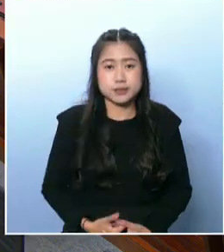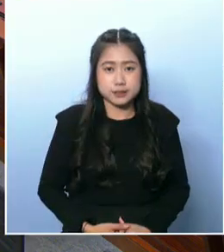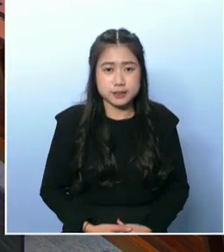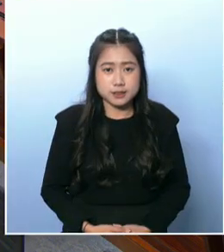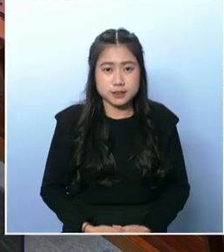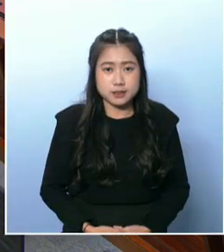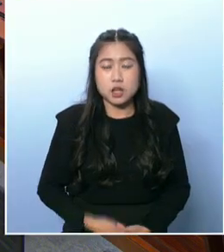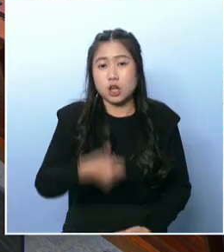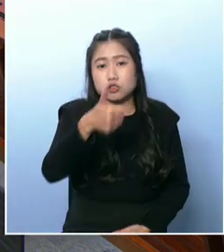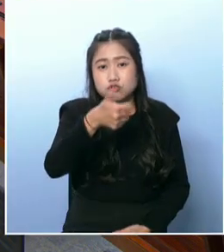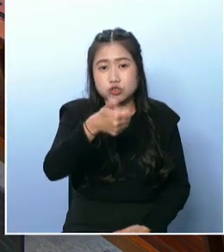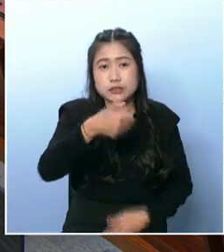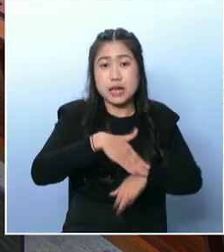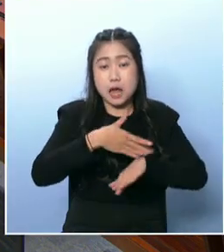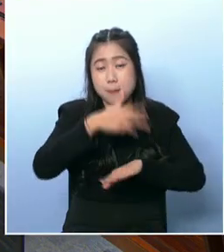Doreen Kong.